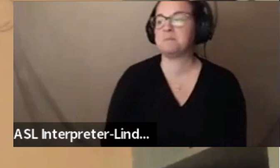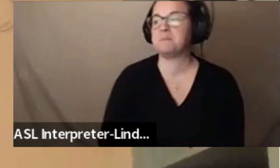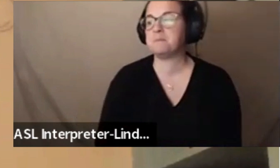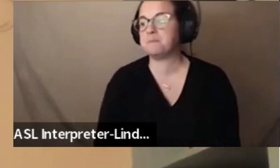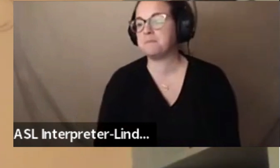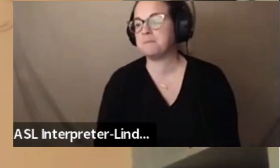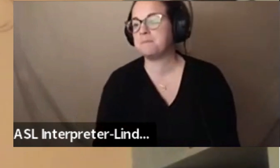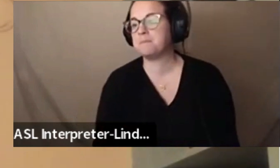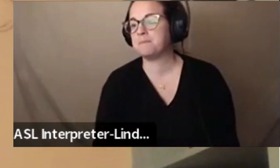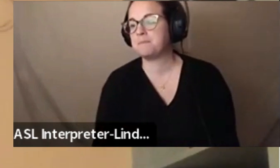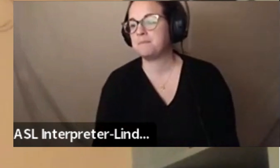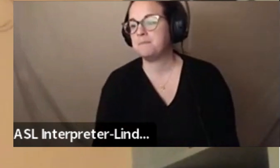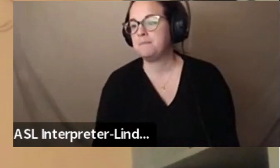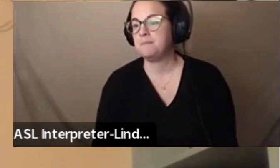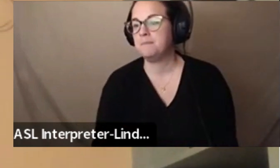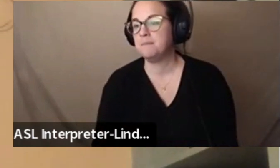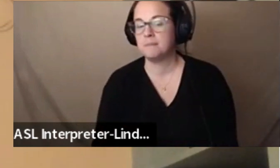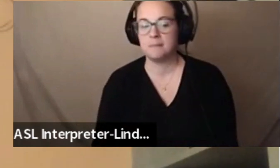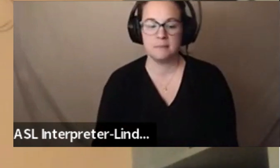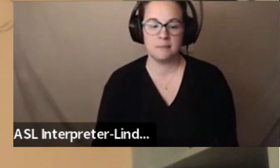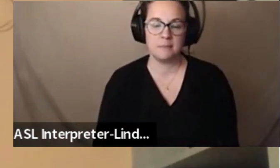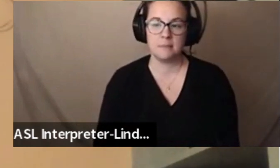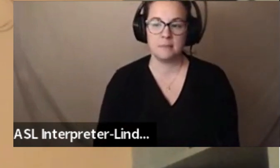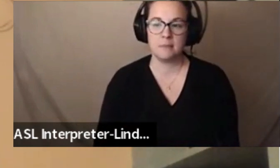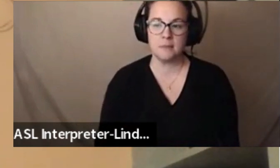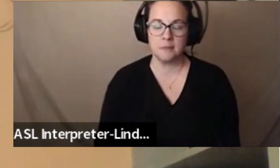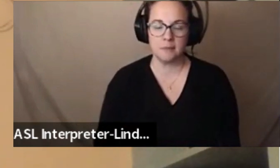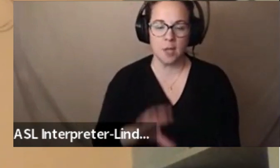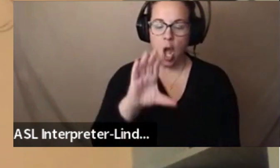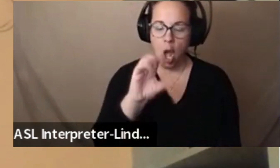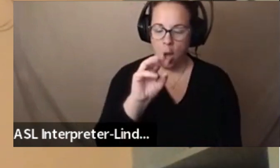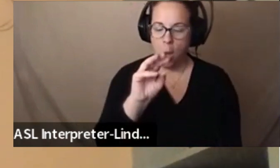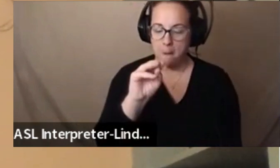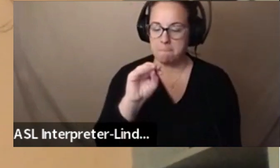Cool, thank you. Does that help? Yeah.